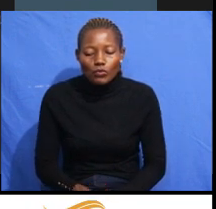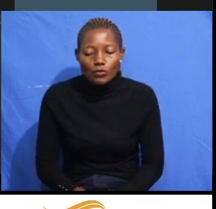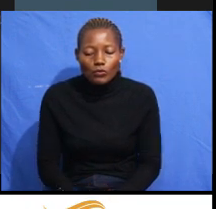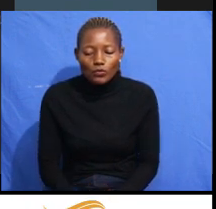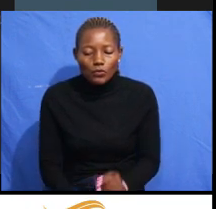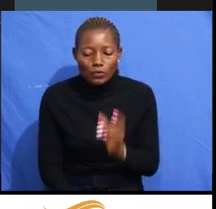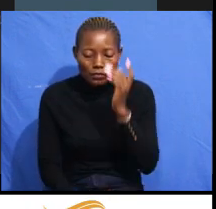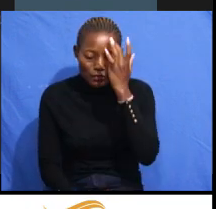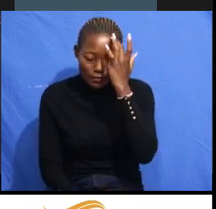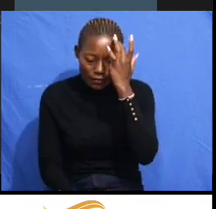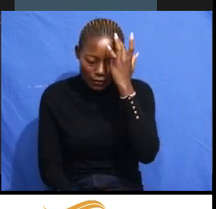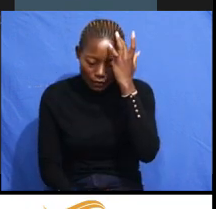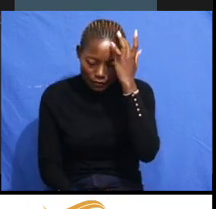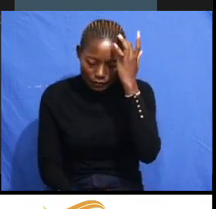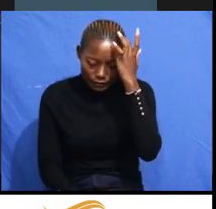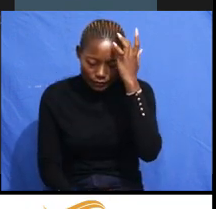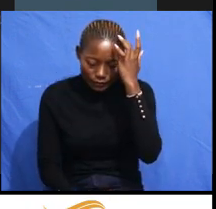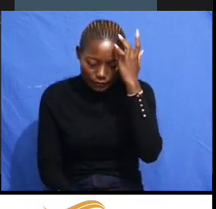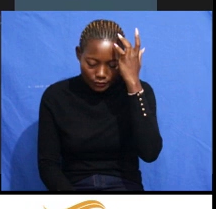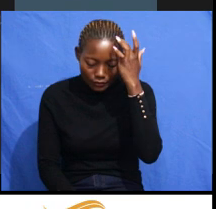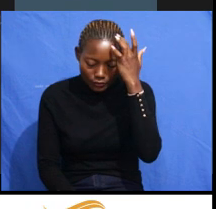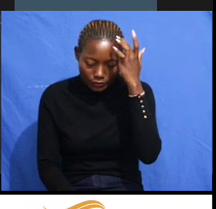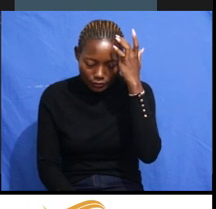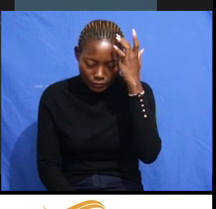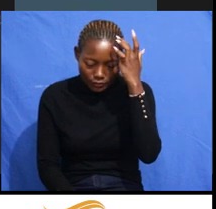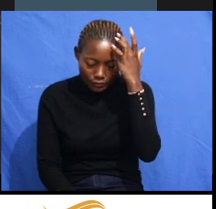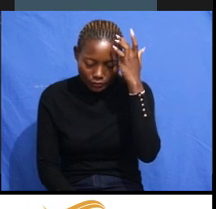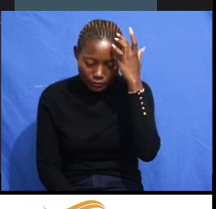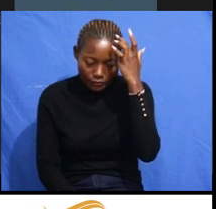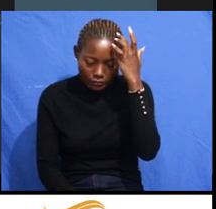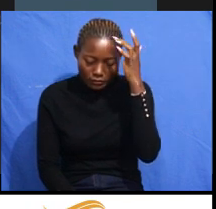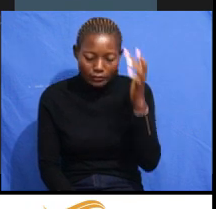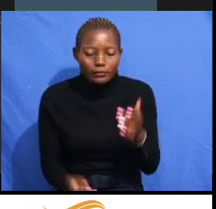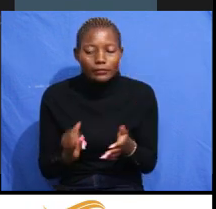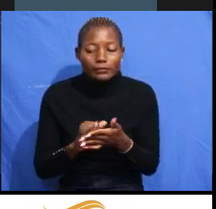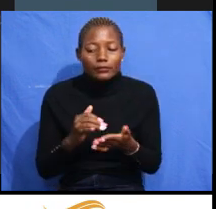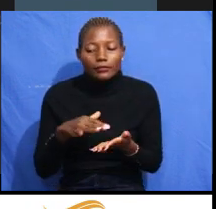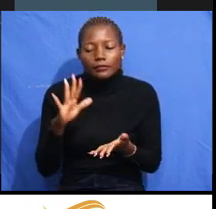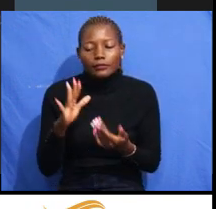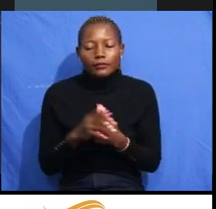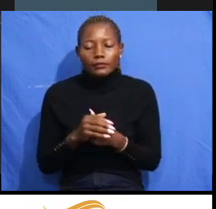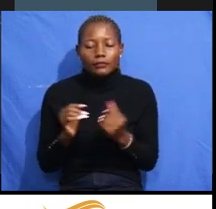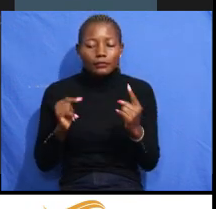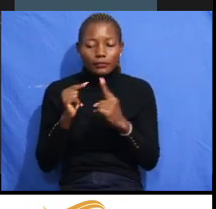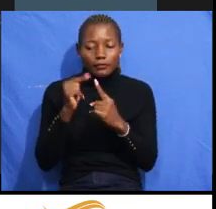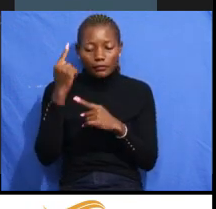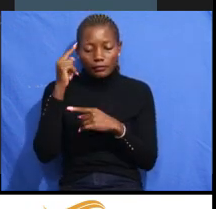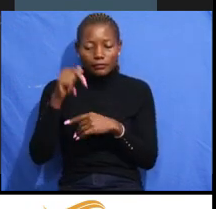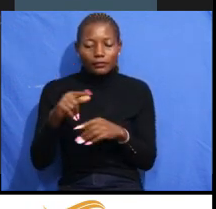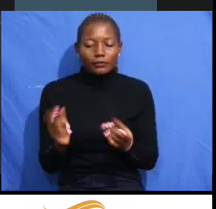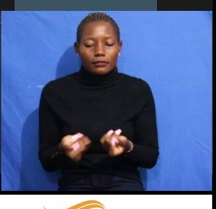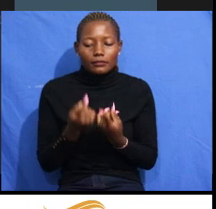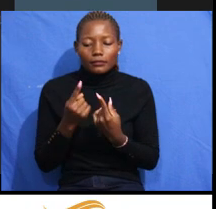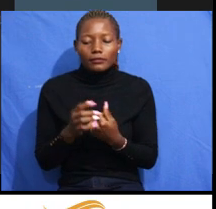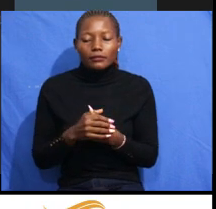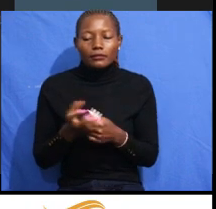Yes, and that is the main objective of this forum, so that we can introduce the science aspect of coaching to